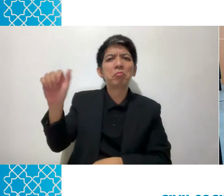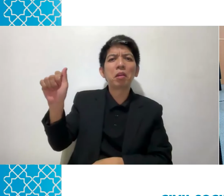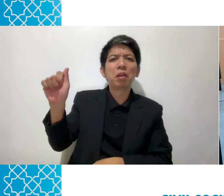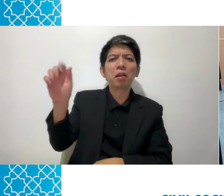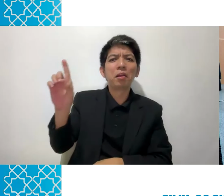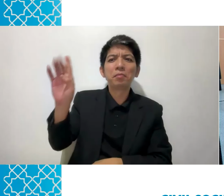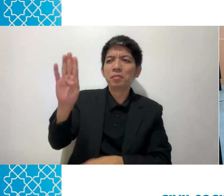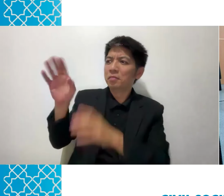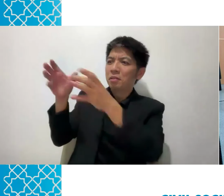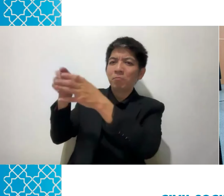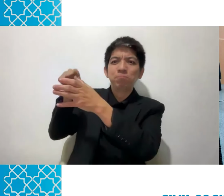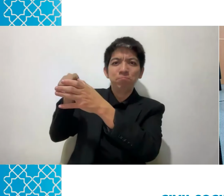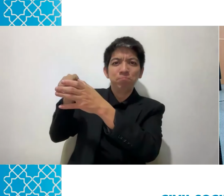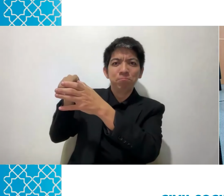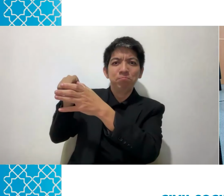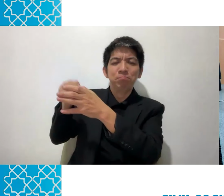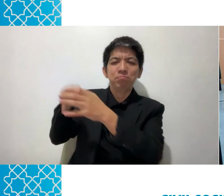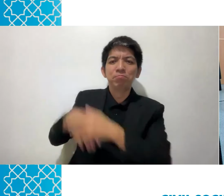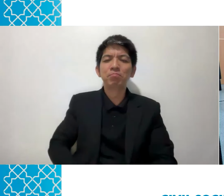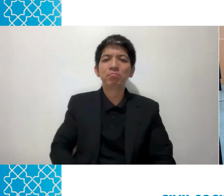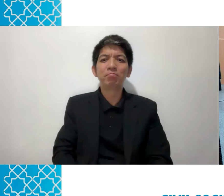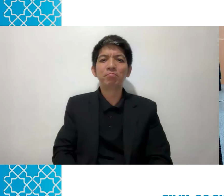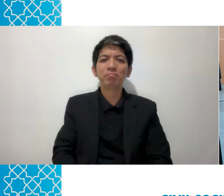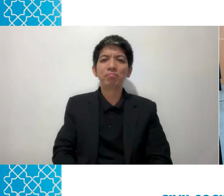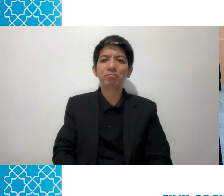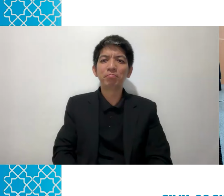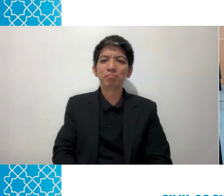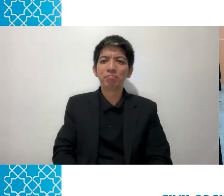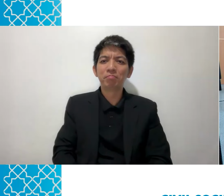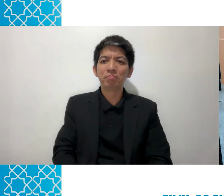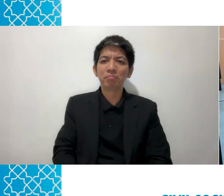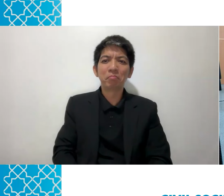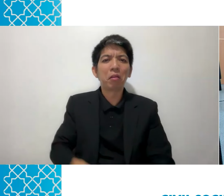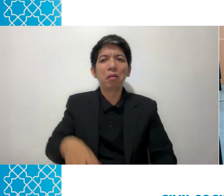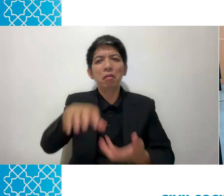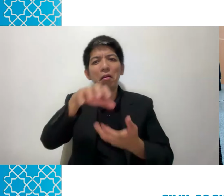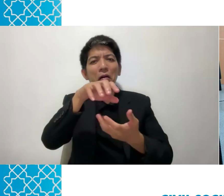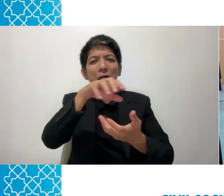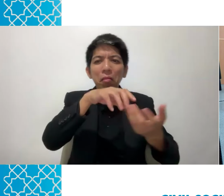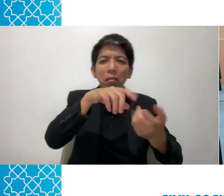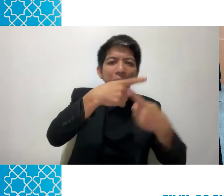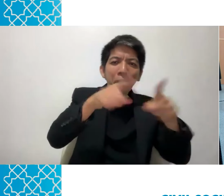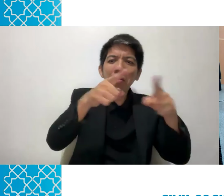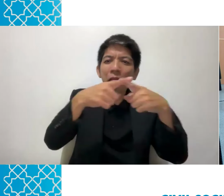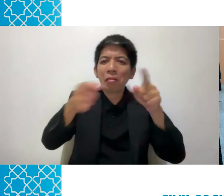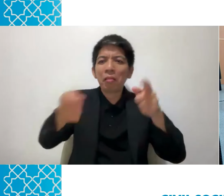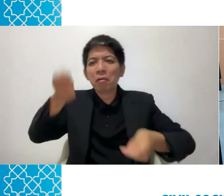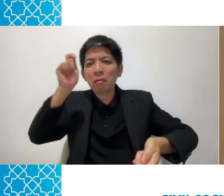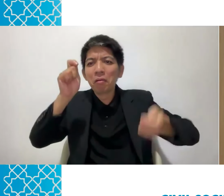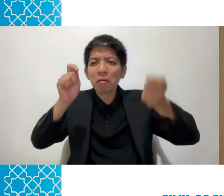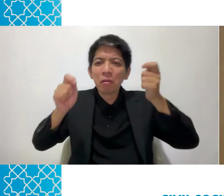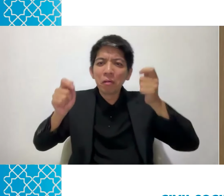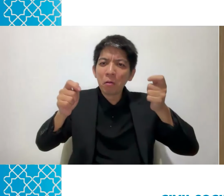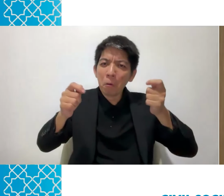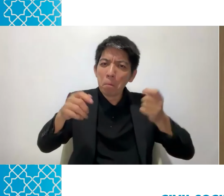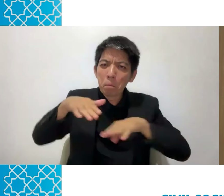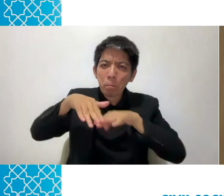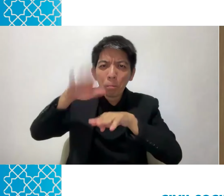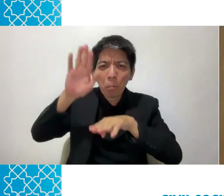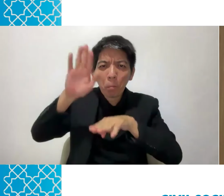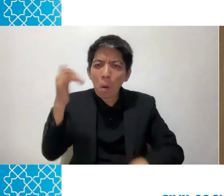Okay, we have a pretty good mix, I think, in the room. I'm seeing maybe mostly yellow. We're not all exactly sure about what